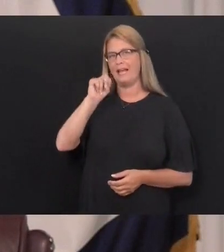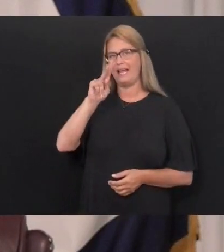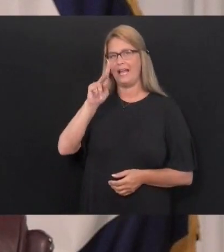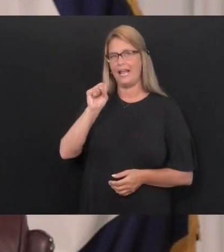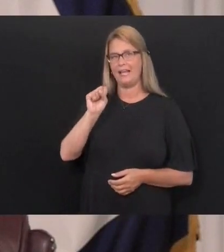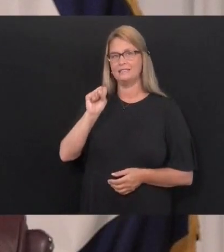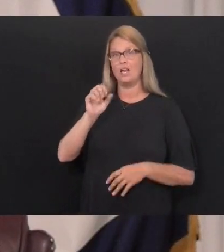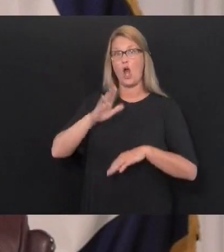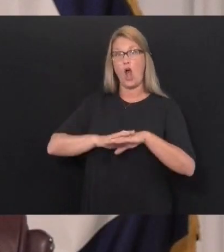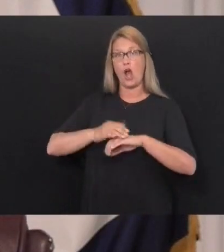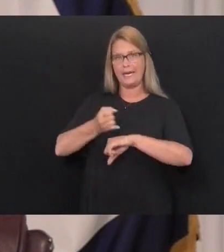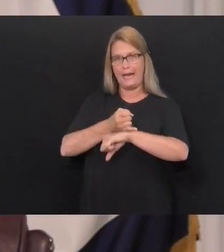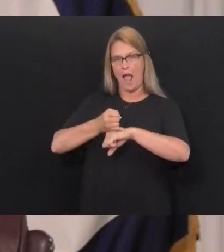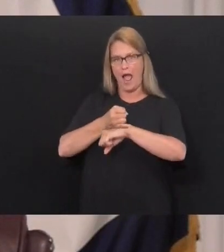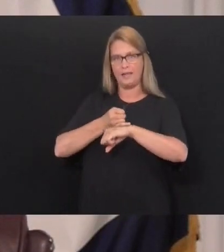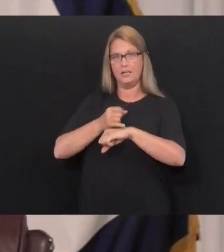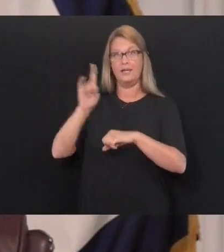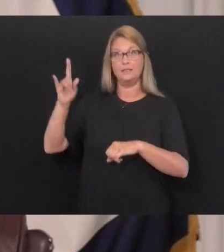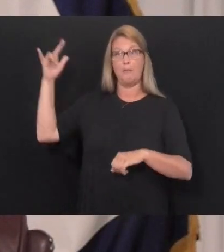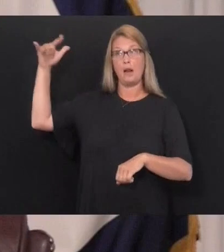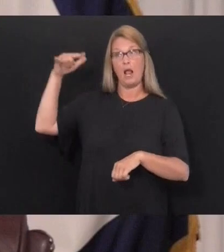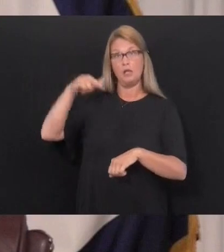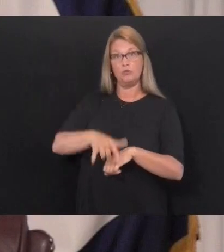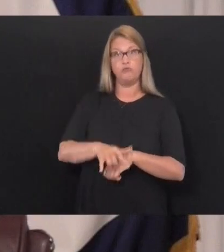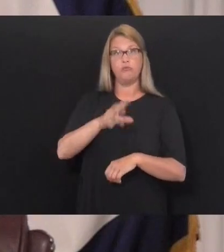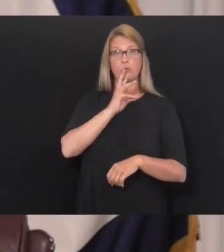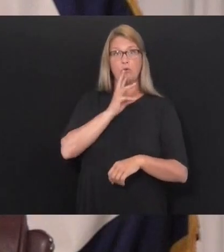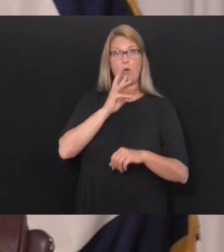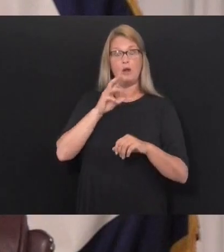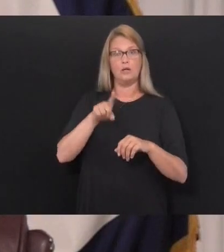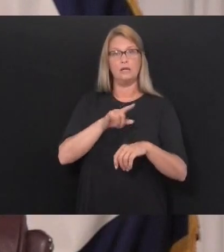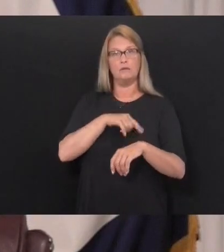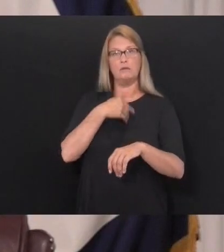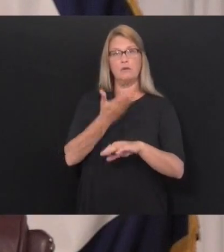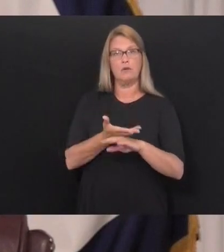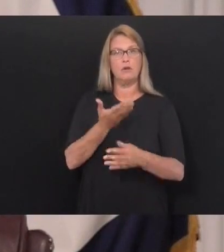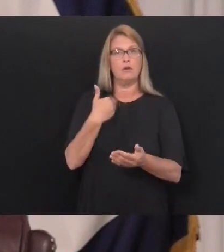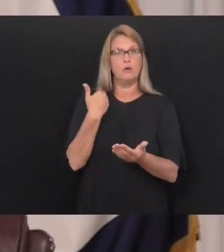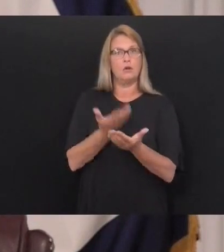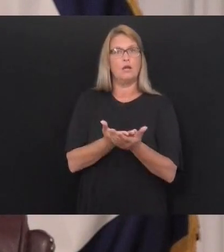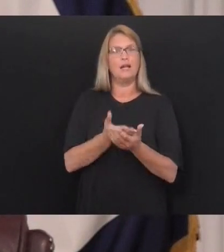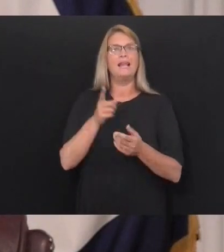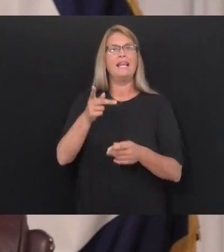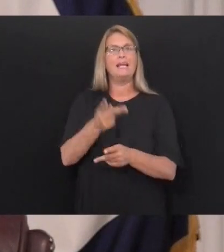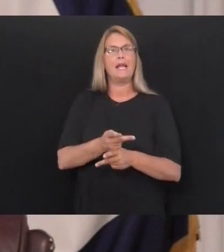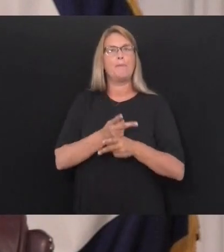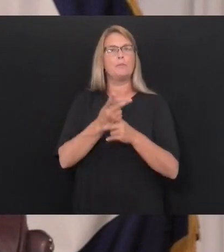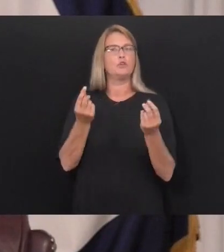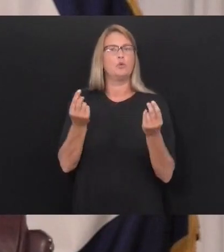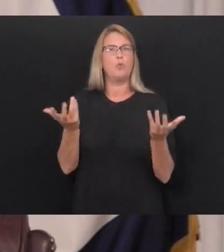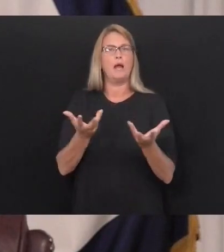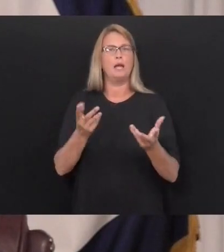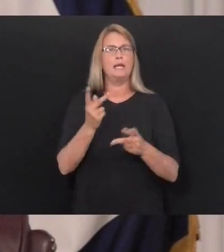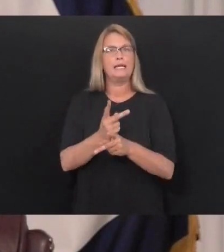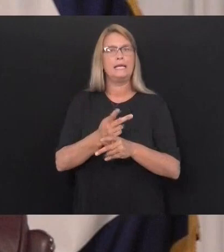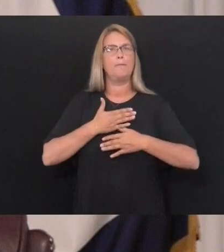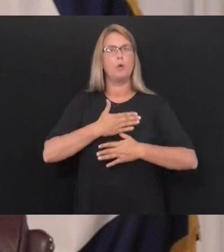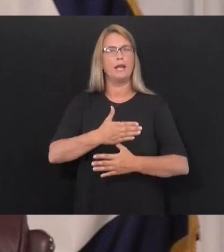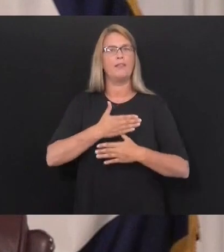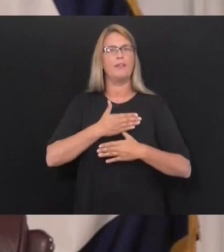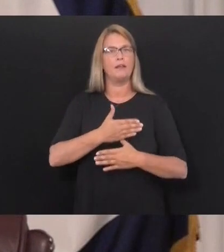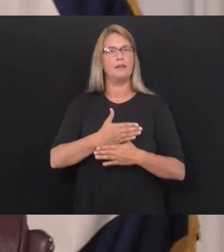All right, thank you, Kenny. Next, we'll go to David Beard with the Dominion Post. Hi, David Beard. Regarding